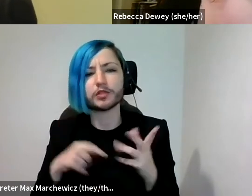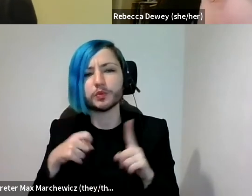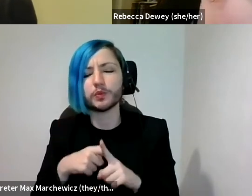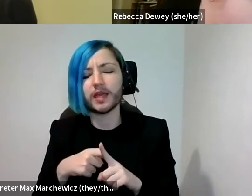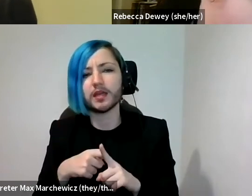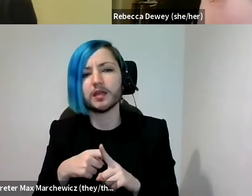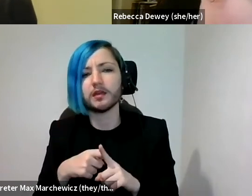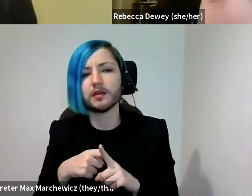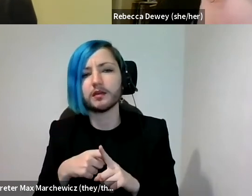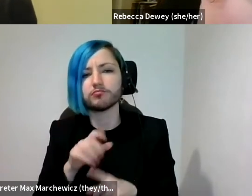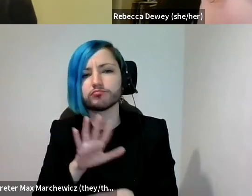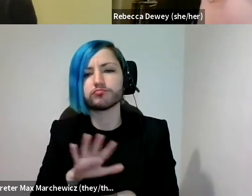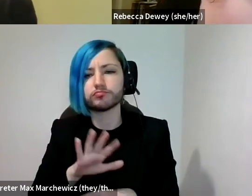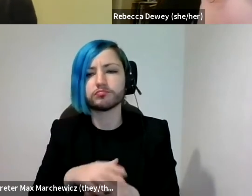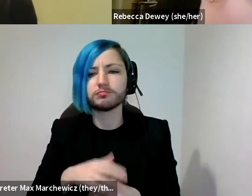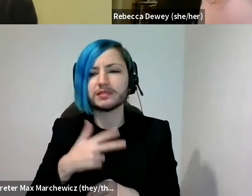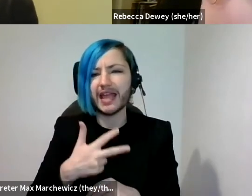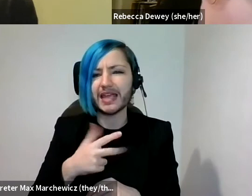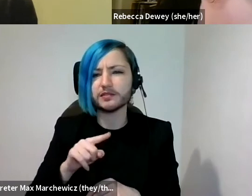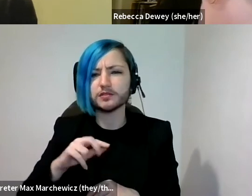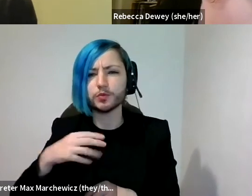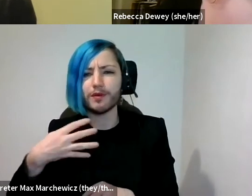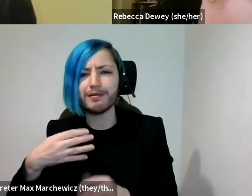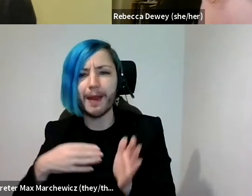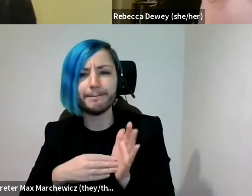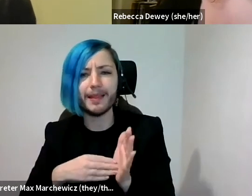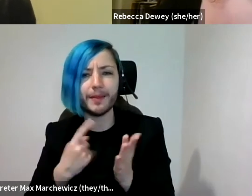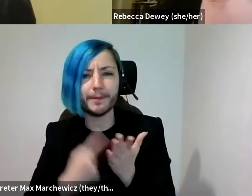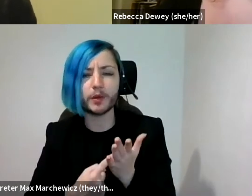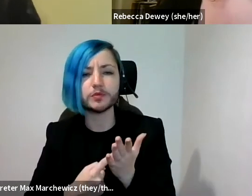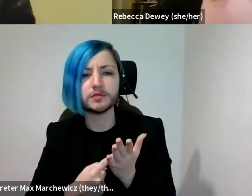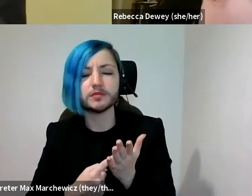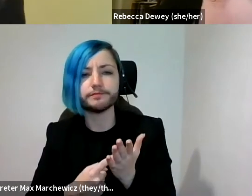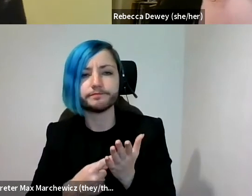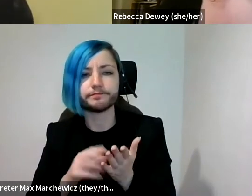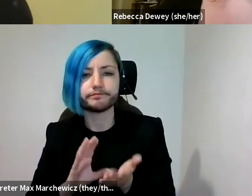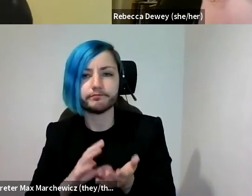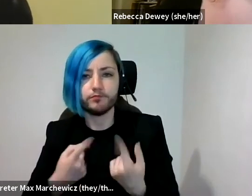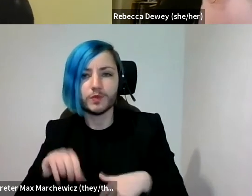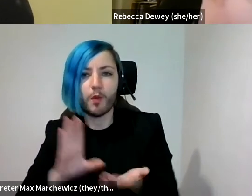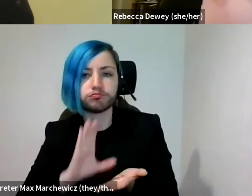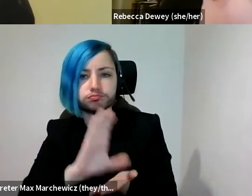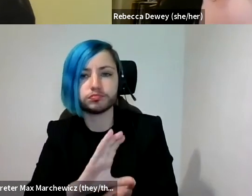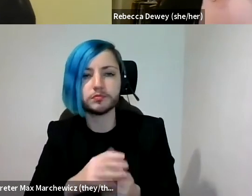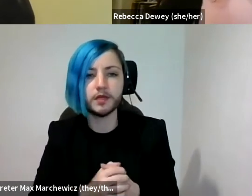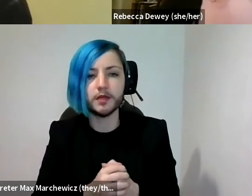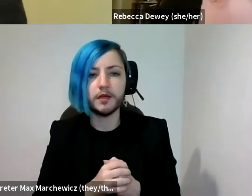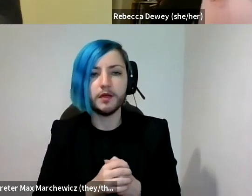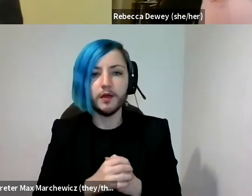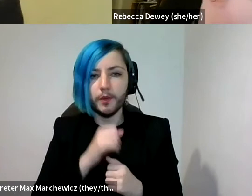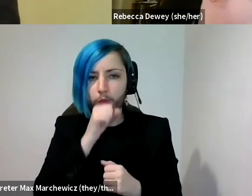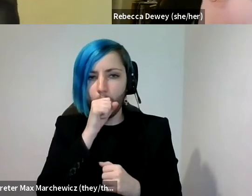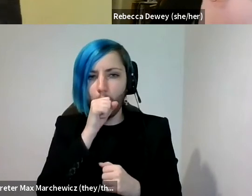about £8 or £9 million that went into our contribution, which was, of course,